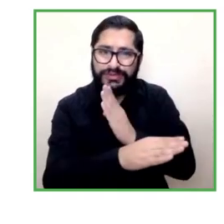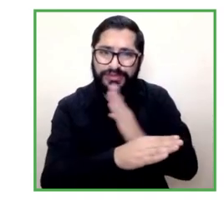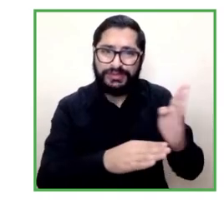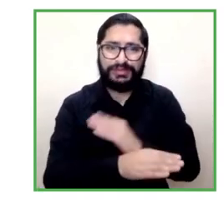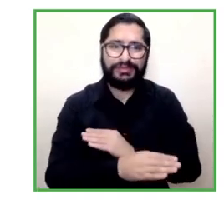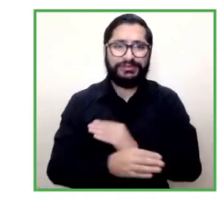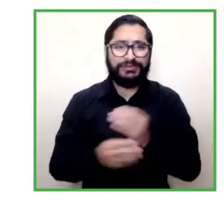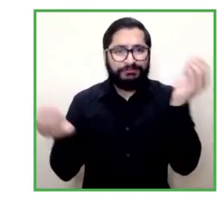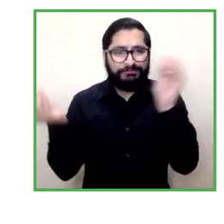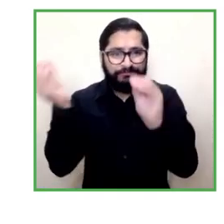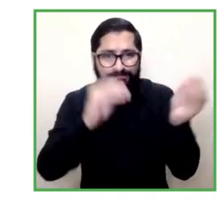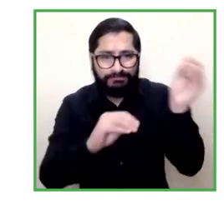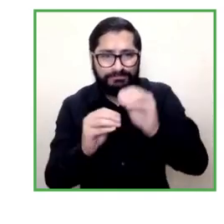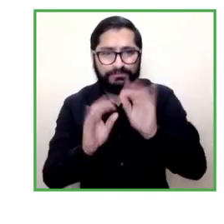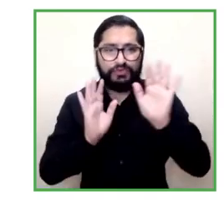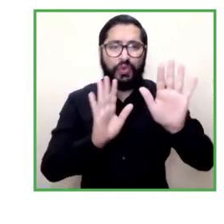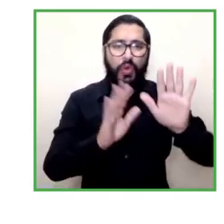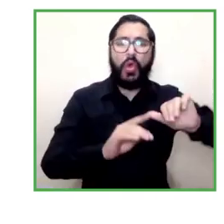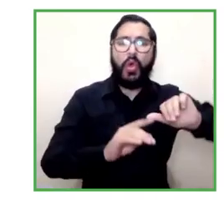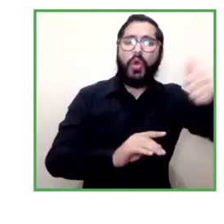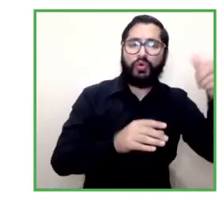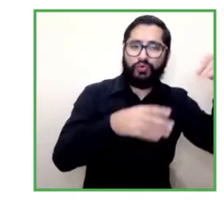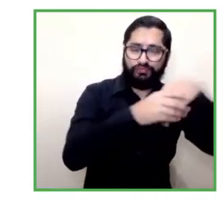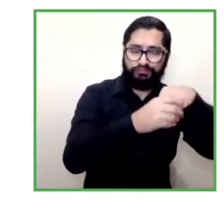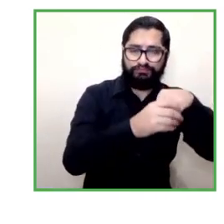technologies other than our current one. So